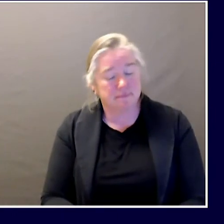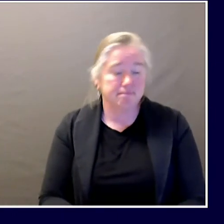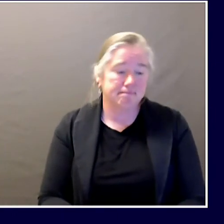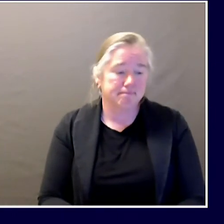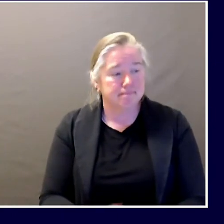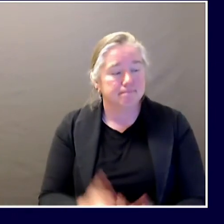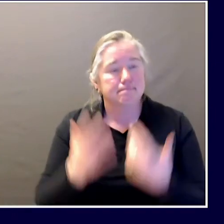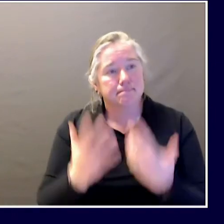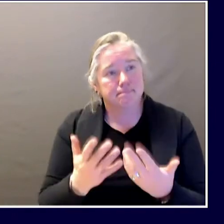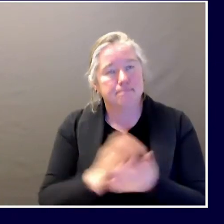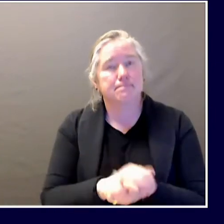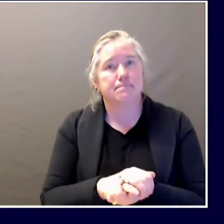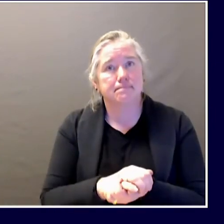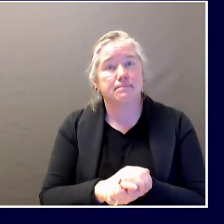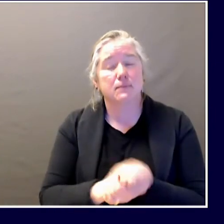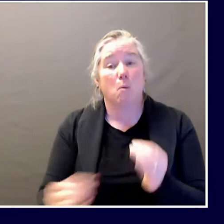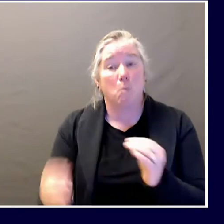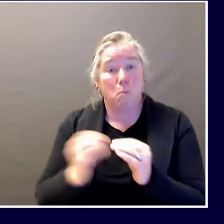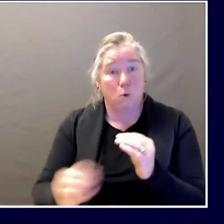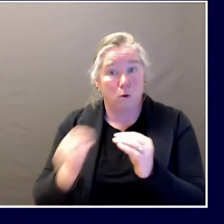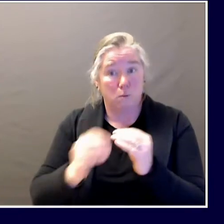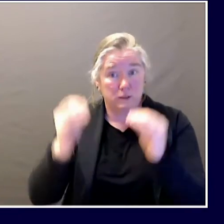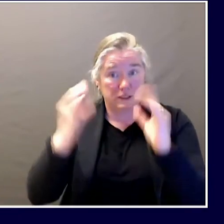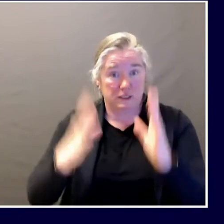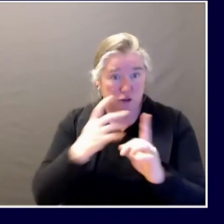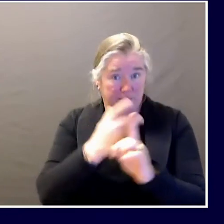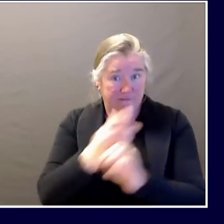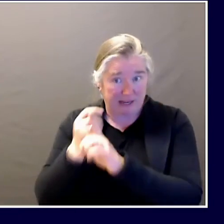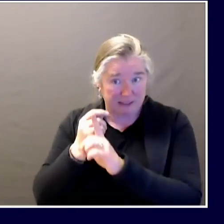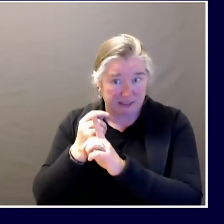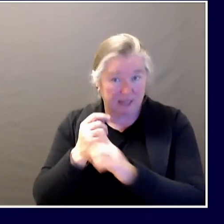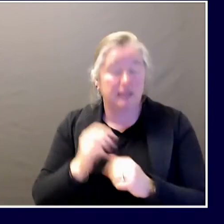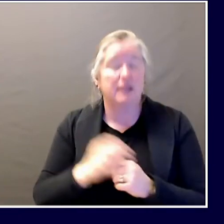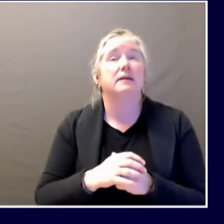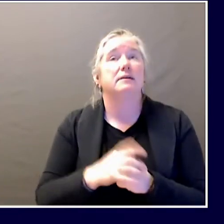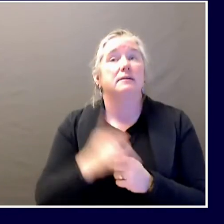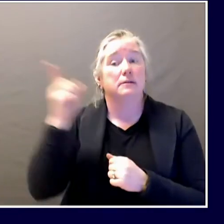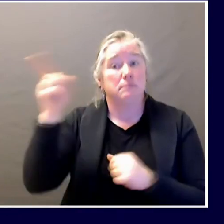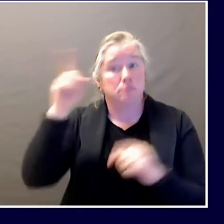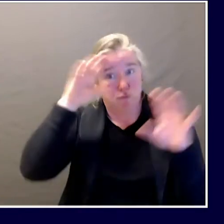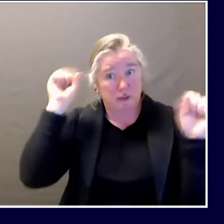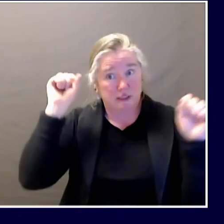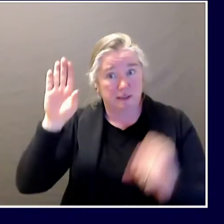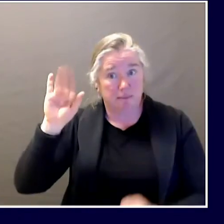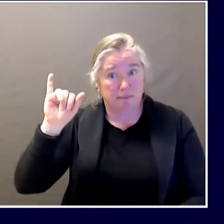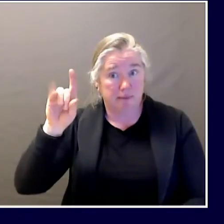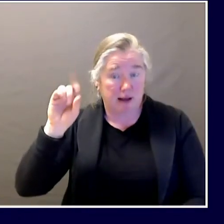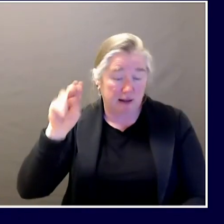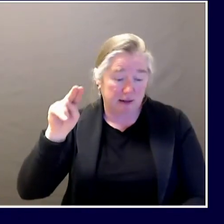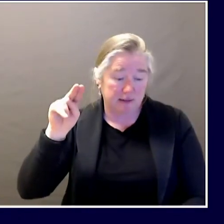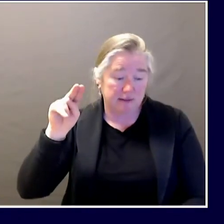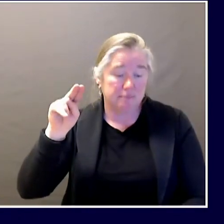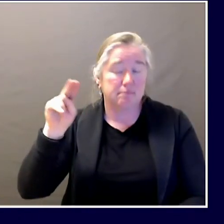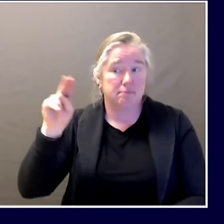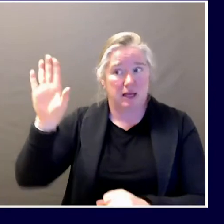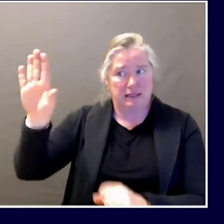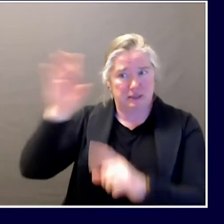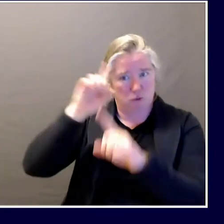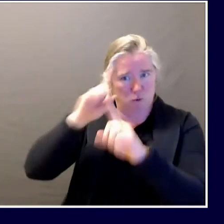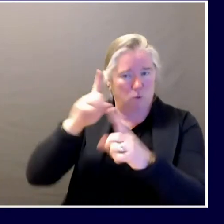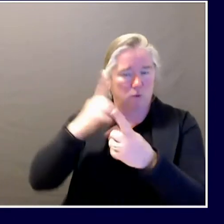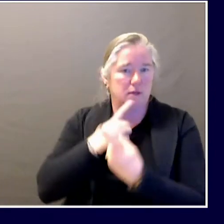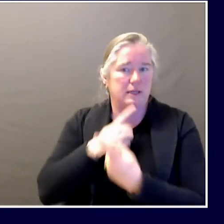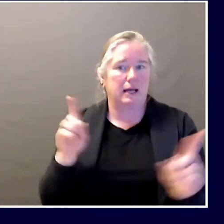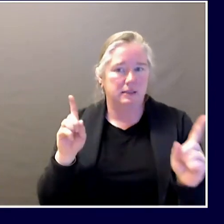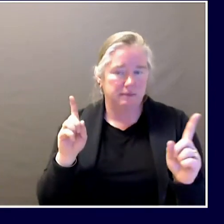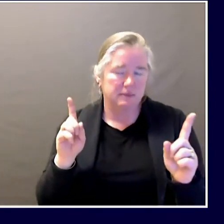getting more vaccinated, and President Biden has made it clear that one of the goals of doing this is to